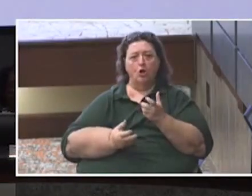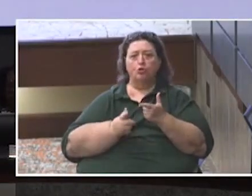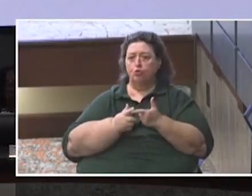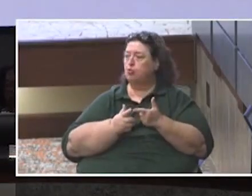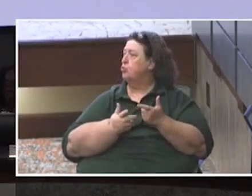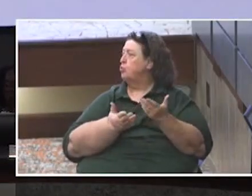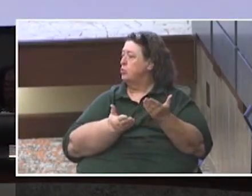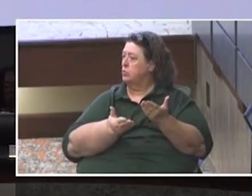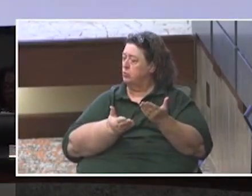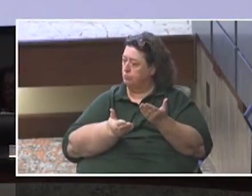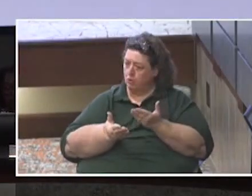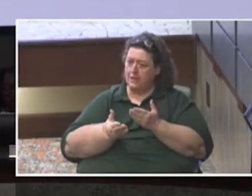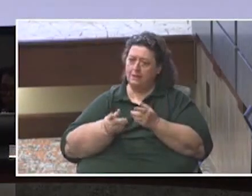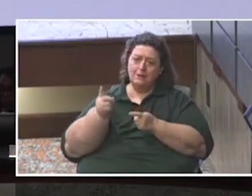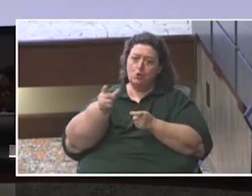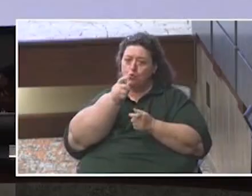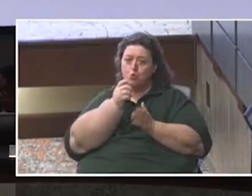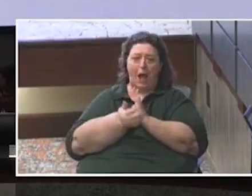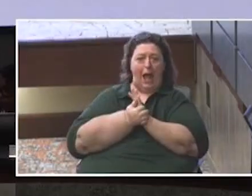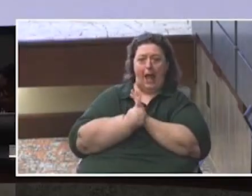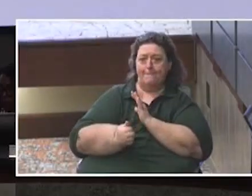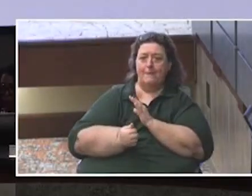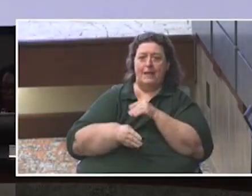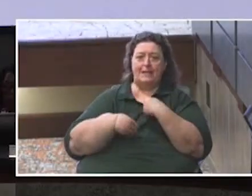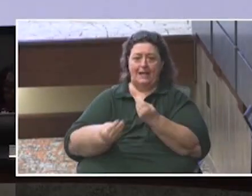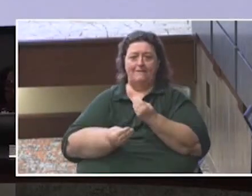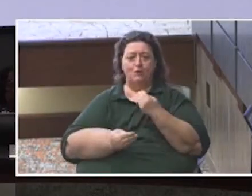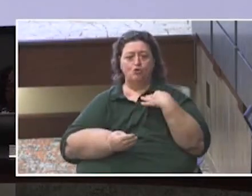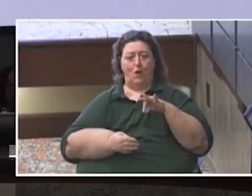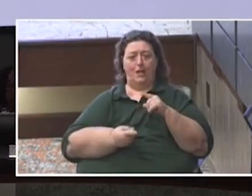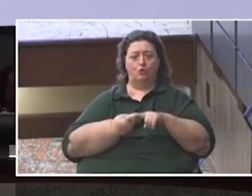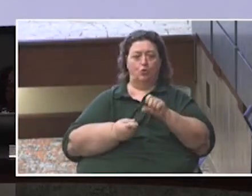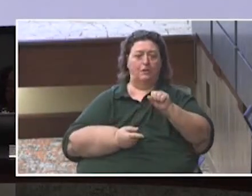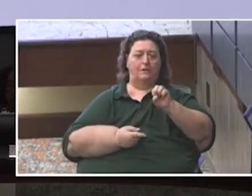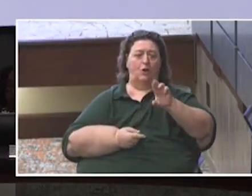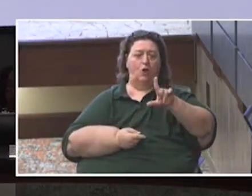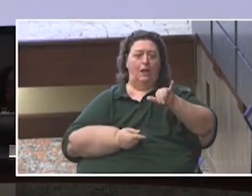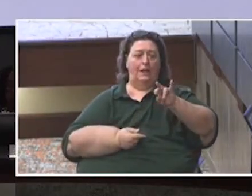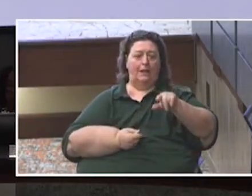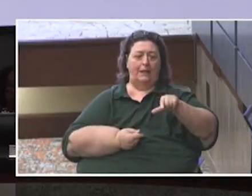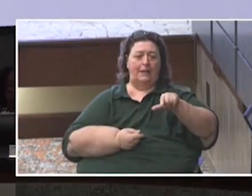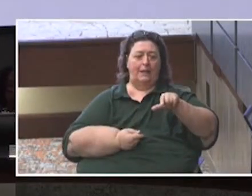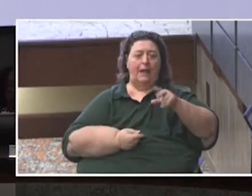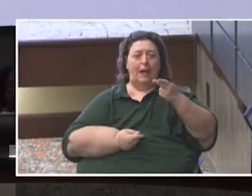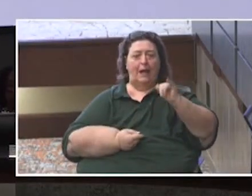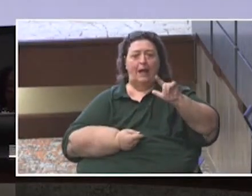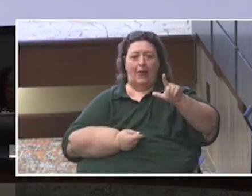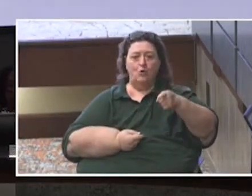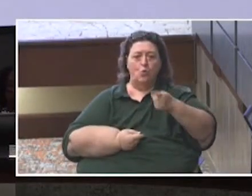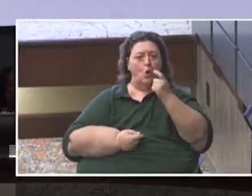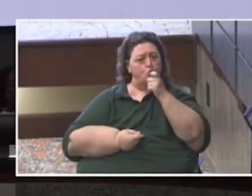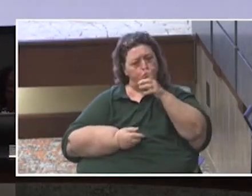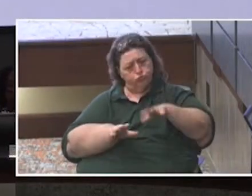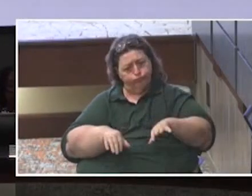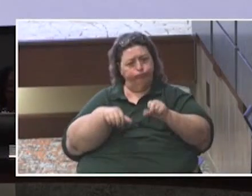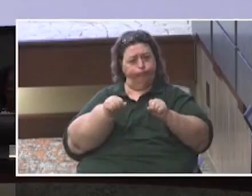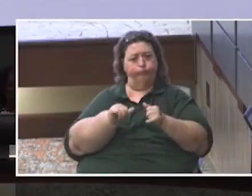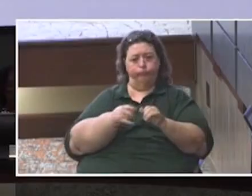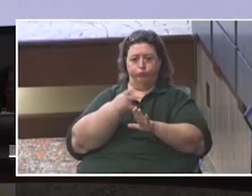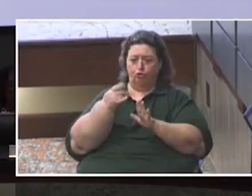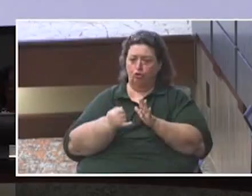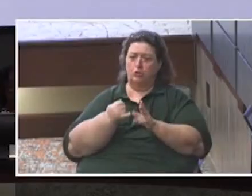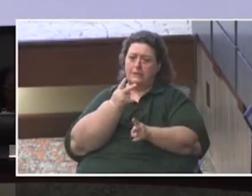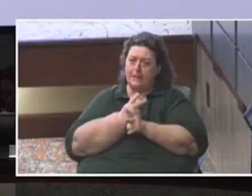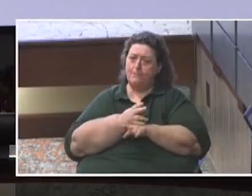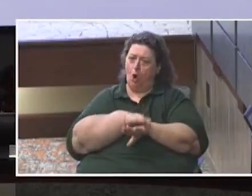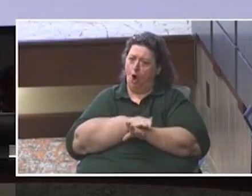and give credit as Sterling Hill and the Cummings Group has really stepped in on this project to make sure we're staying on track and